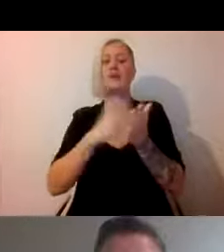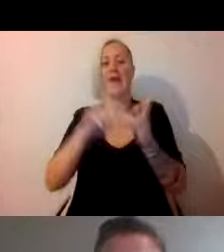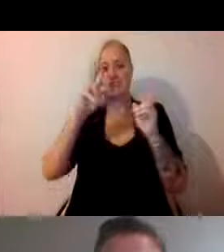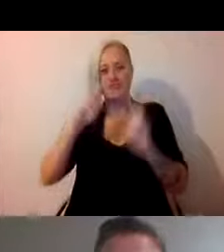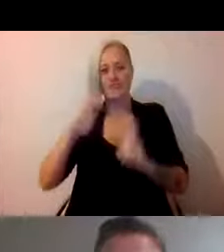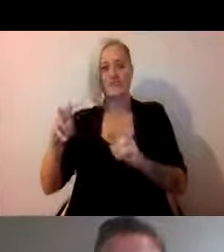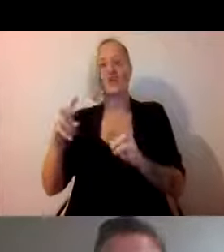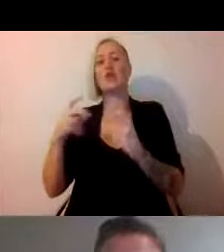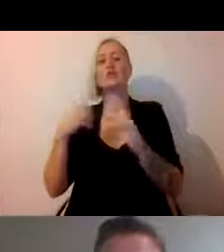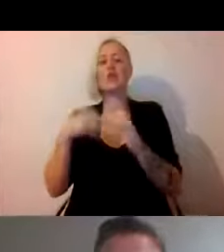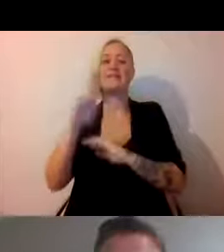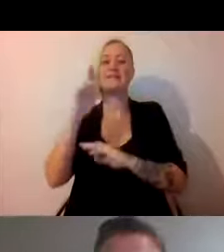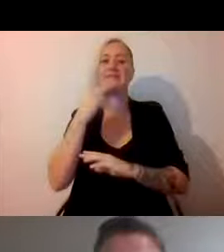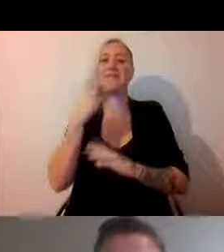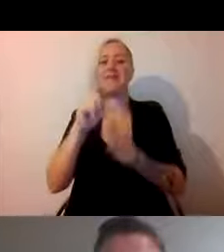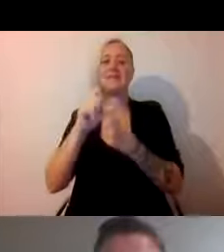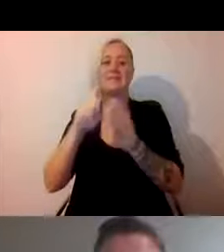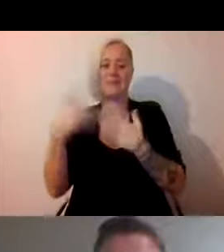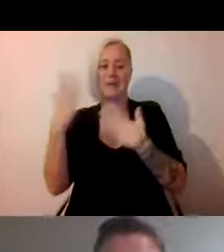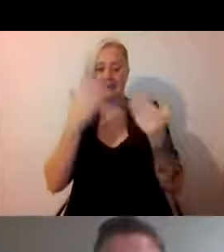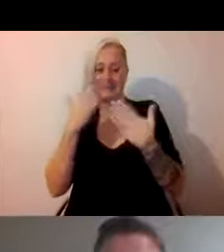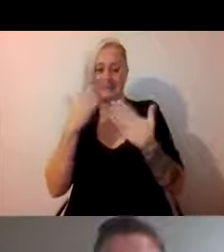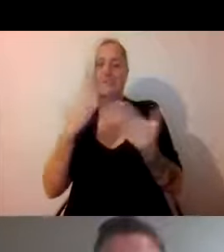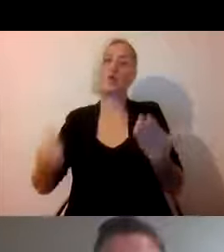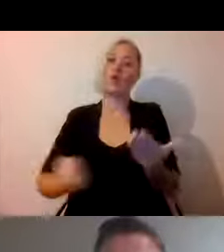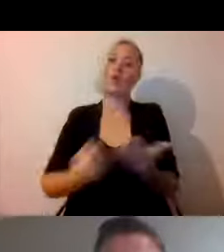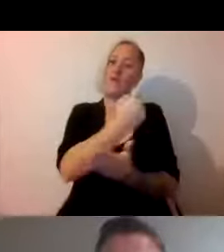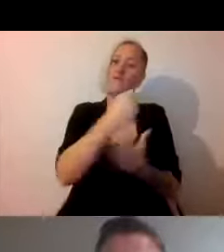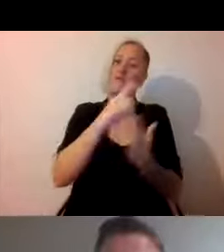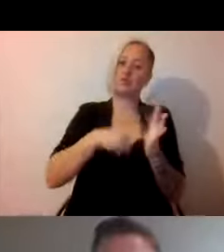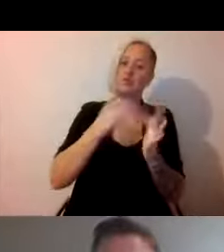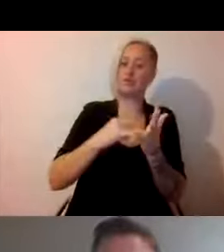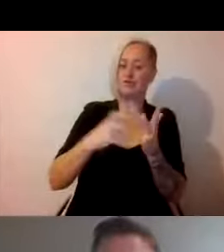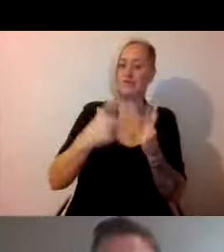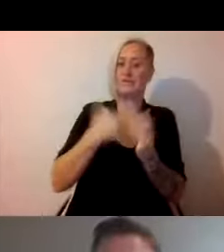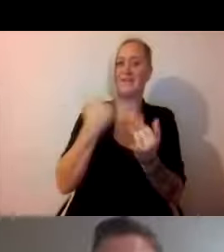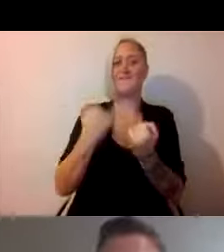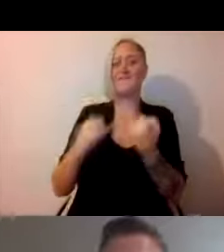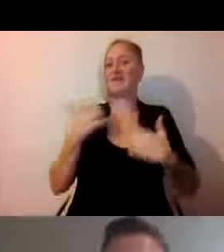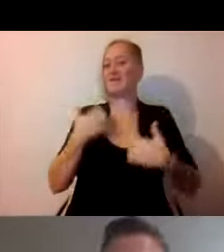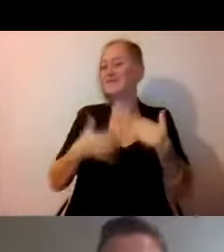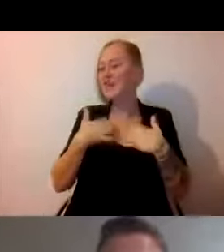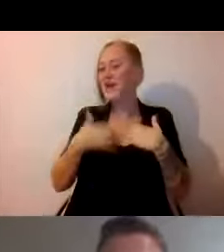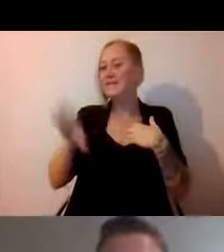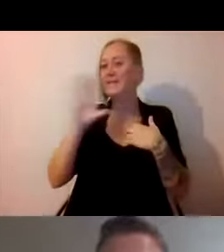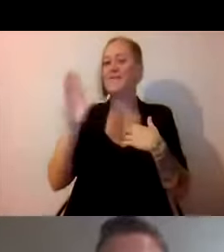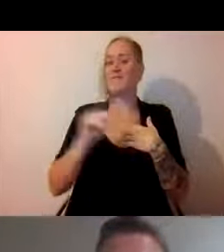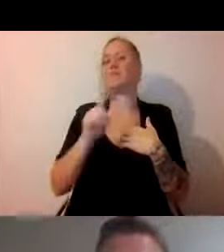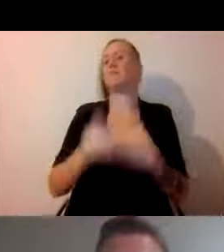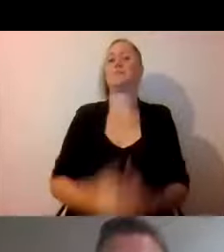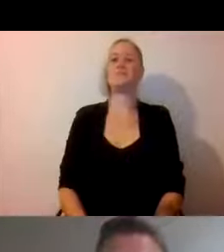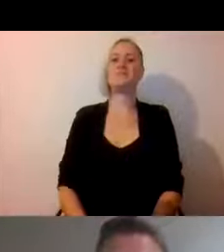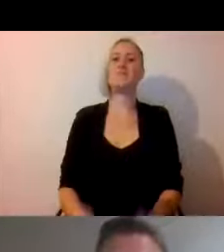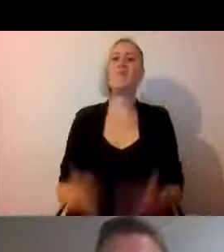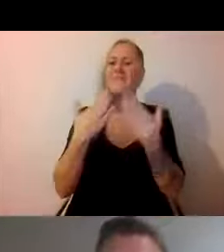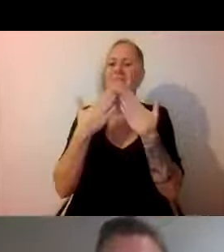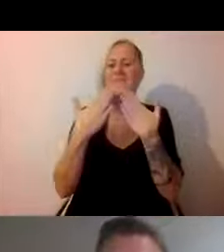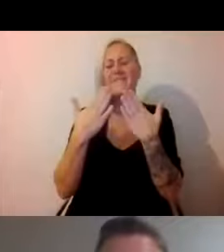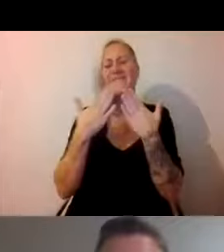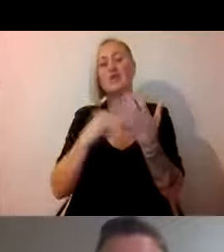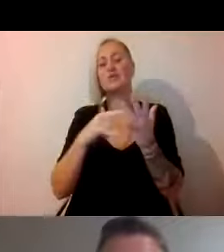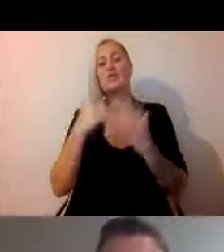studies. So over to you, Jessica. We're very excited to hear from you. Thank you so much for having me. It's a pleasure to